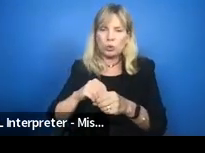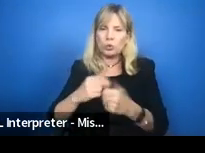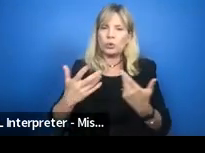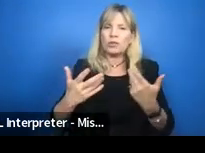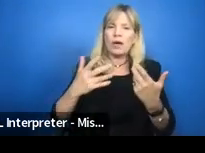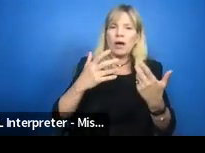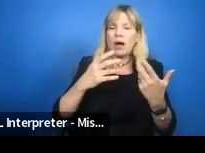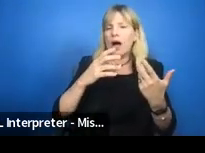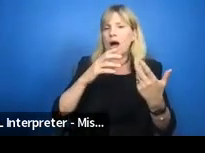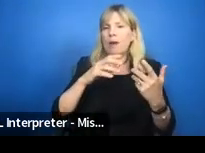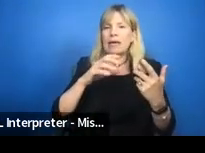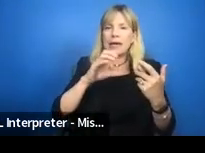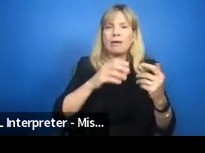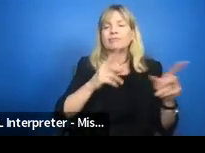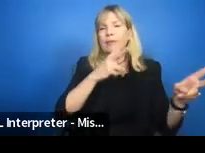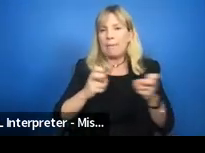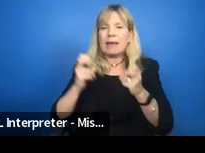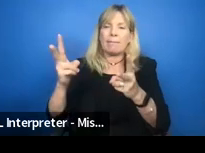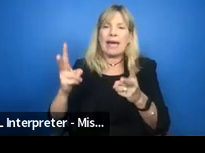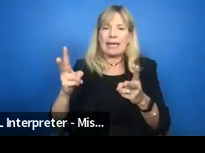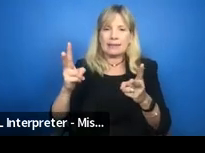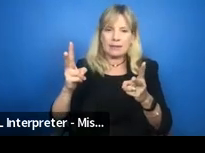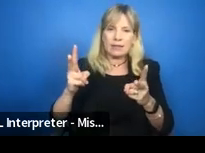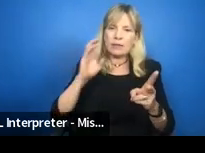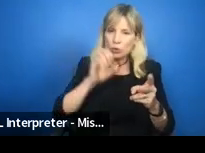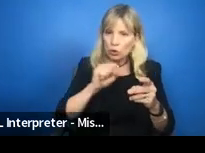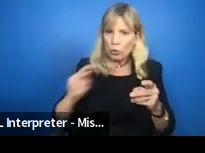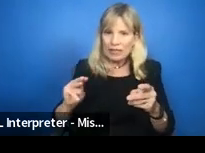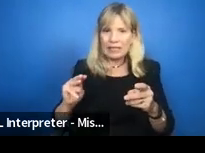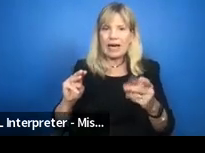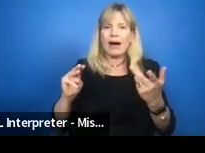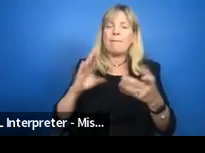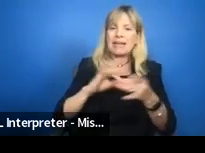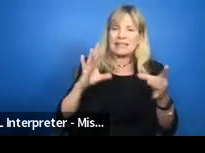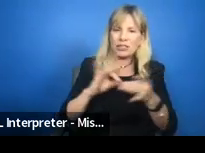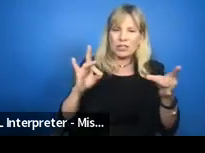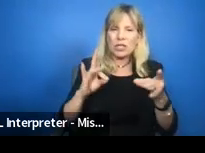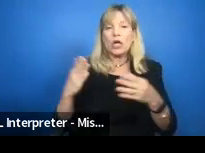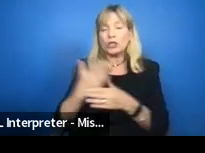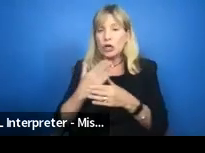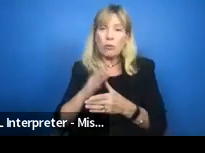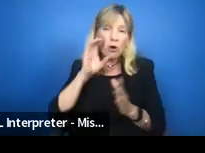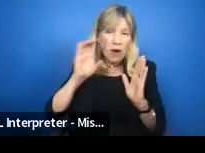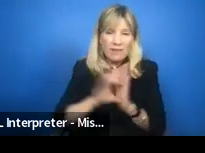media messages, shareable graphics, in case you'd like to post to social media about this.